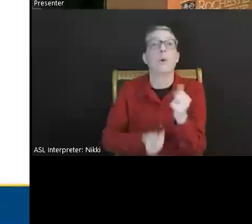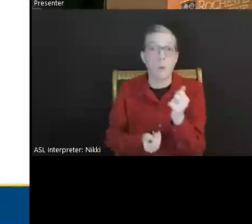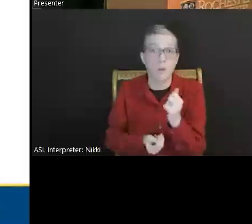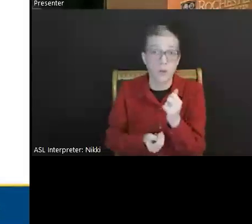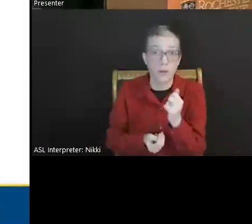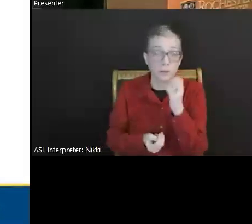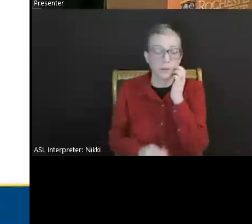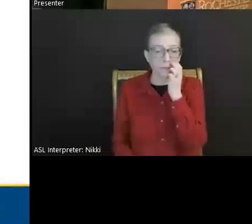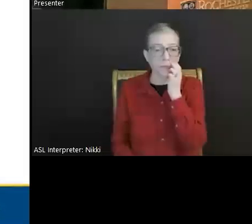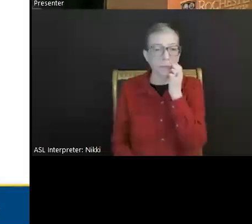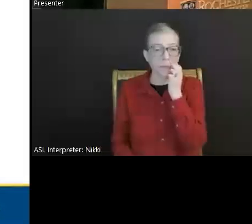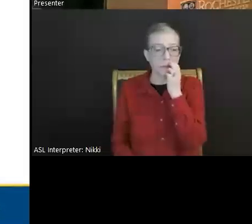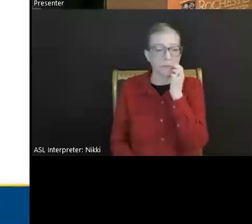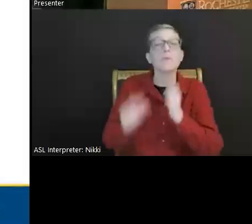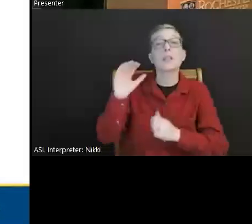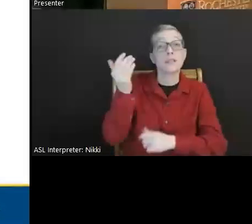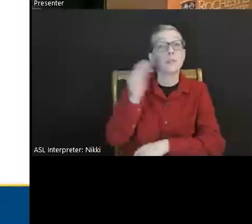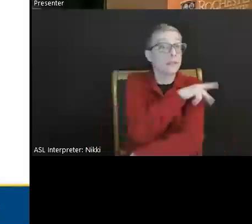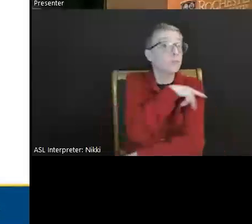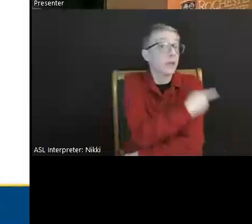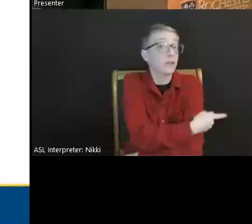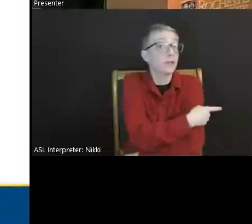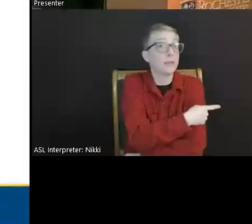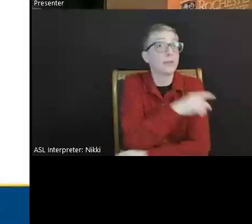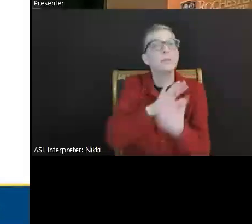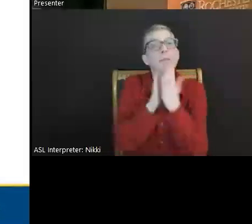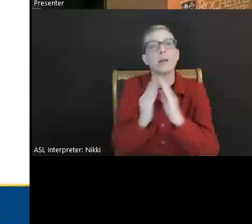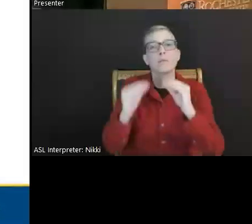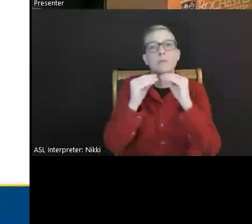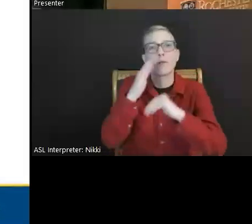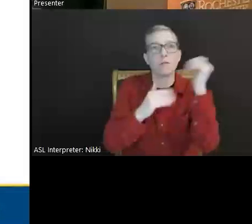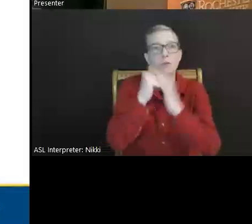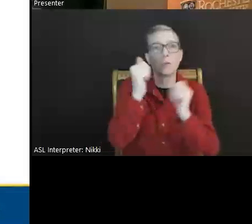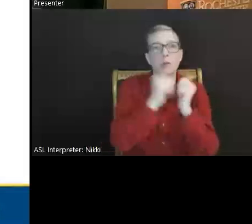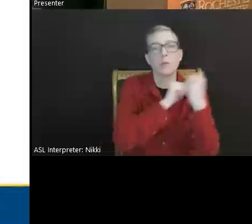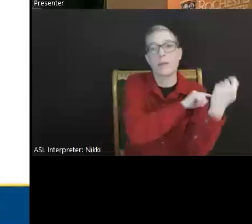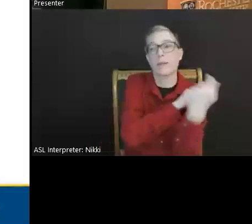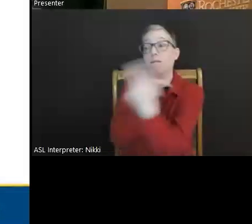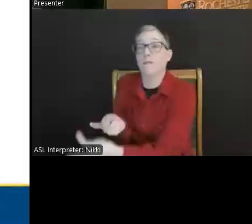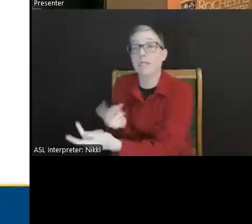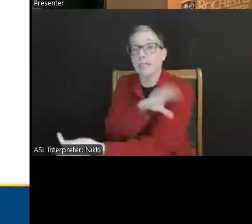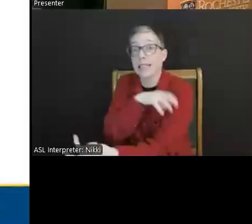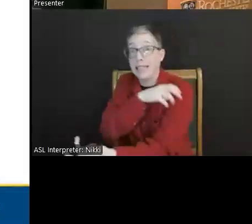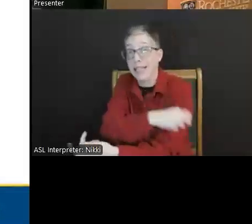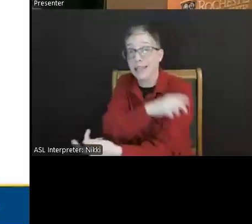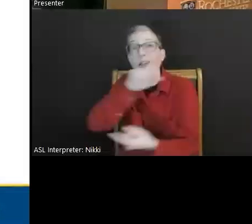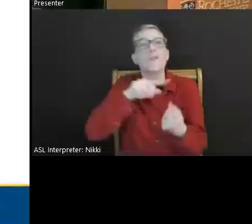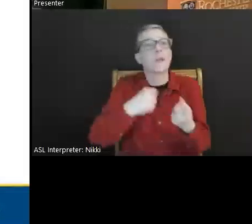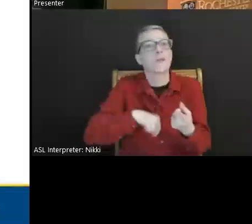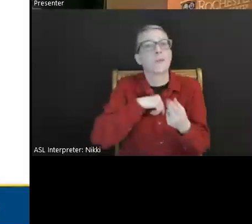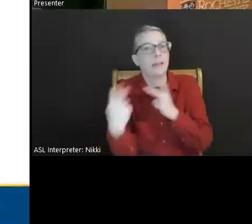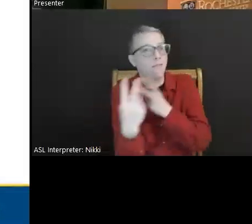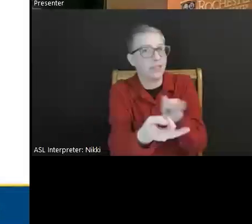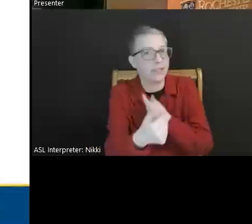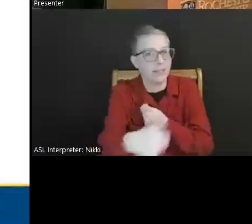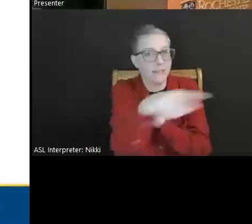this increases patients' comfortability with coming into clinic and also allows us to be able to assess their readiness